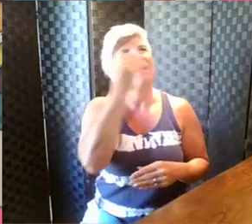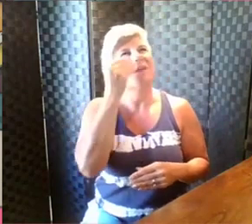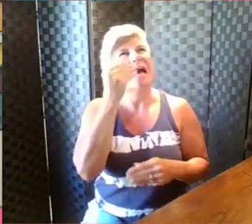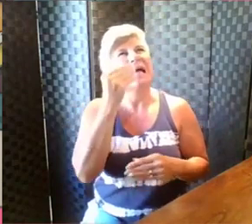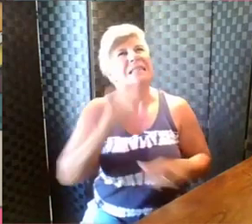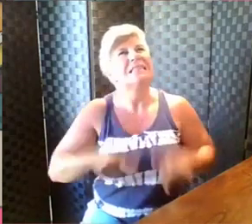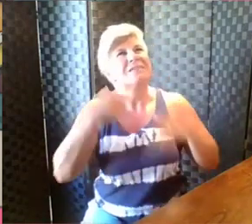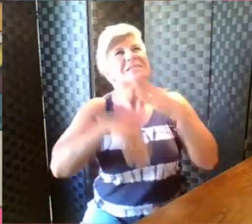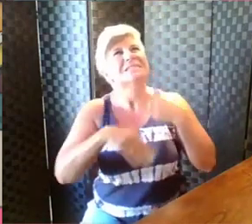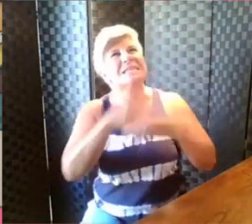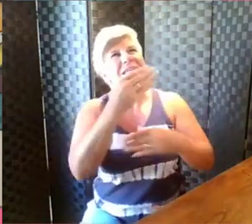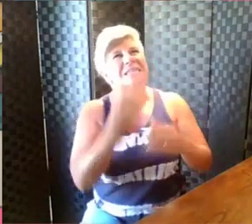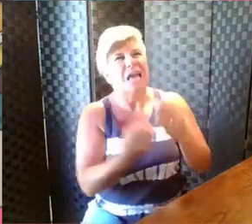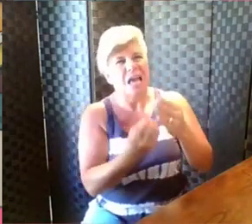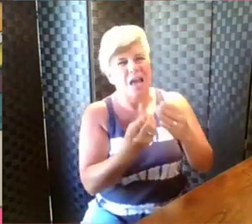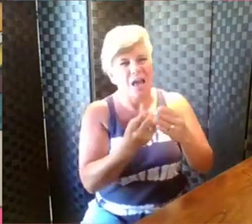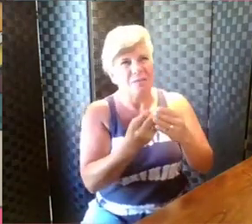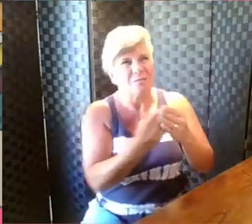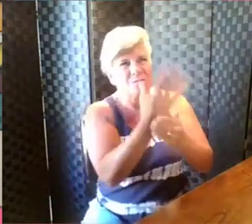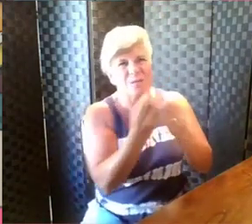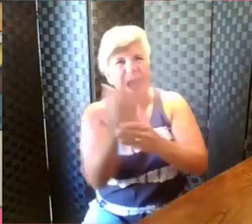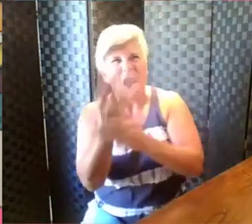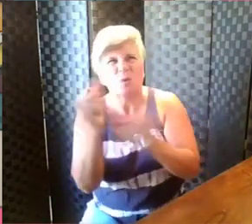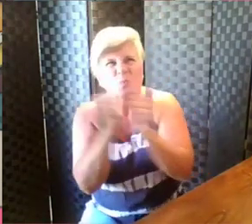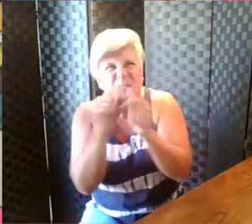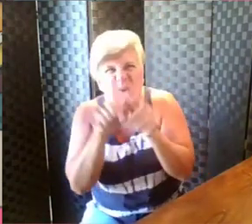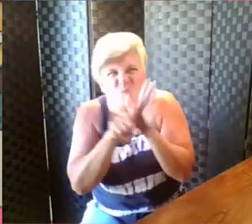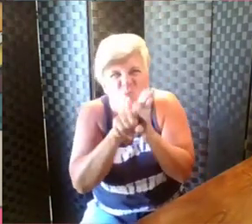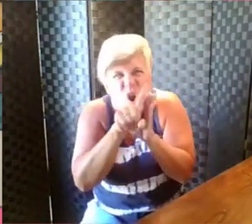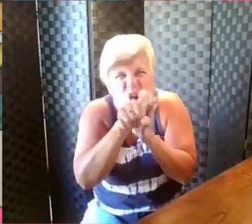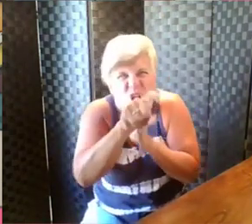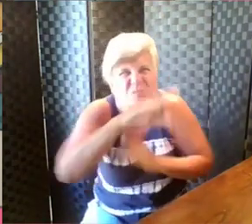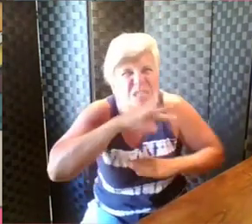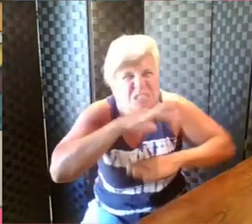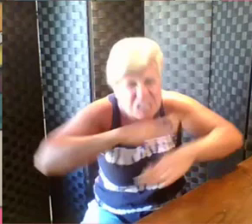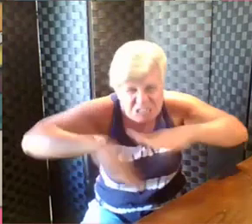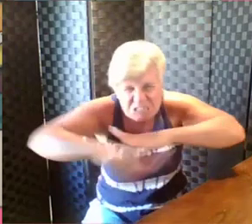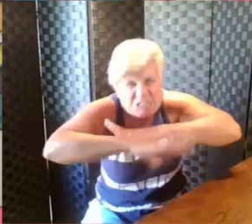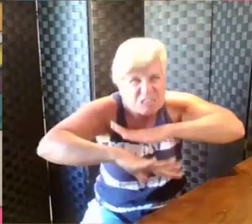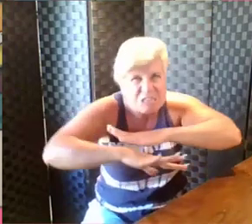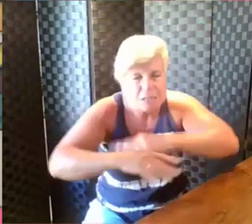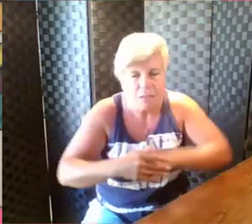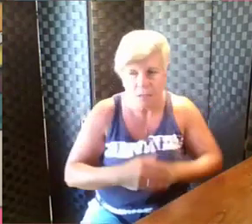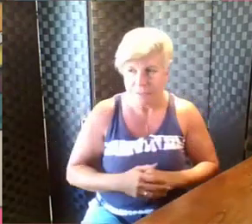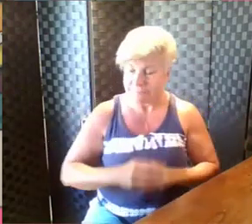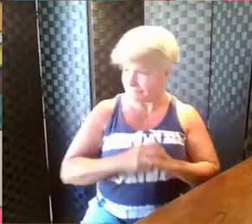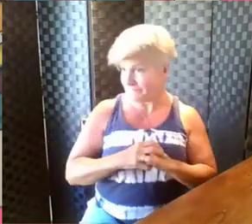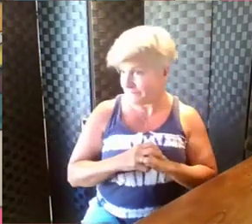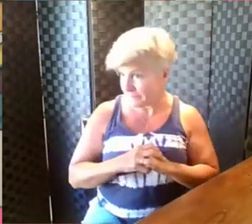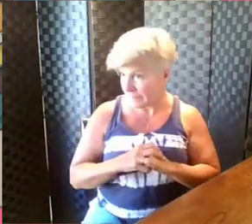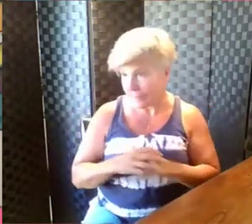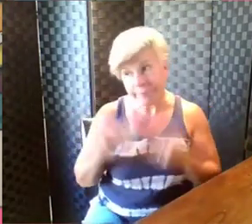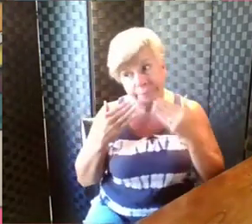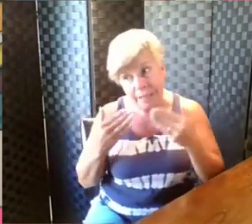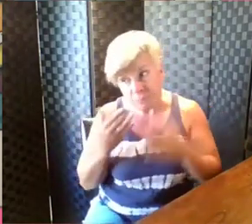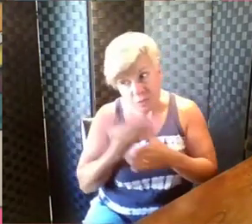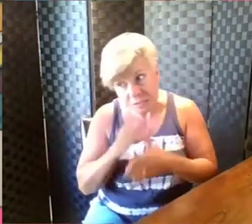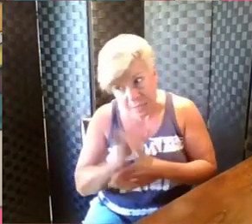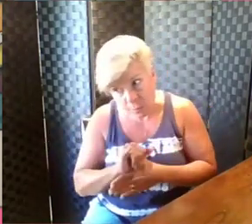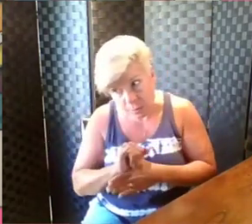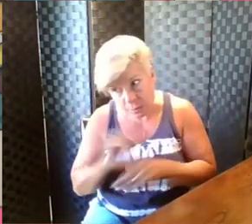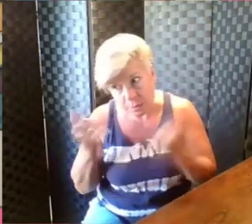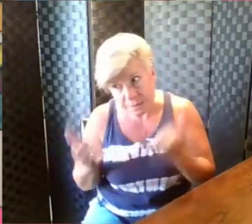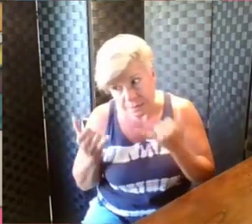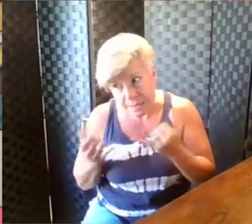a garden with worms and other dirty things. Thank you for sharing that with us, Victoria, said Mrs.